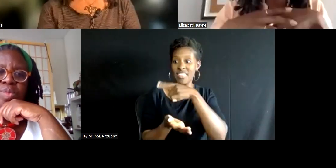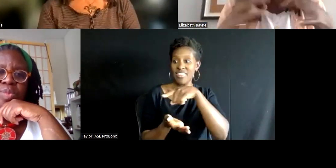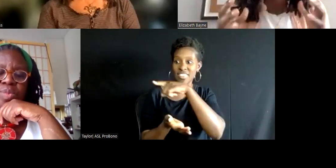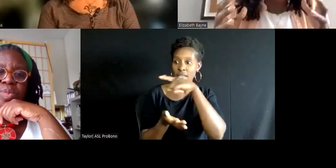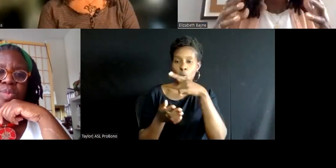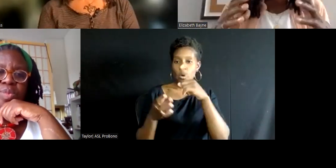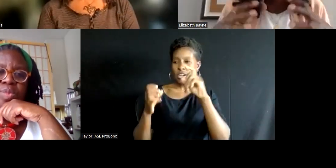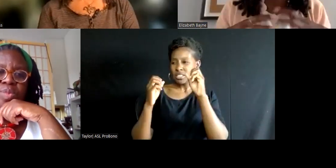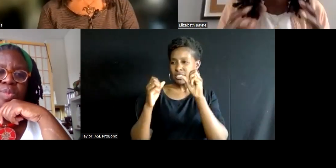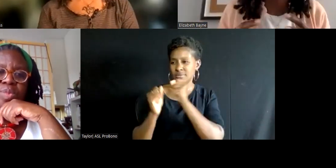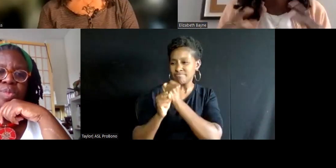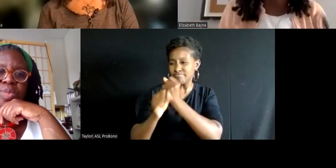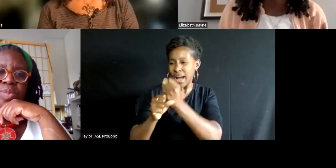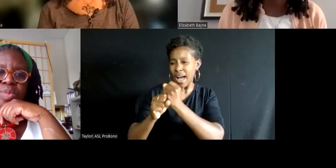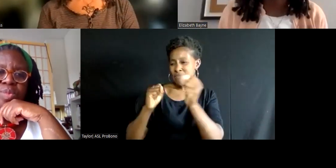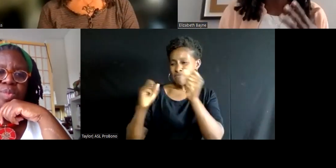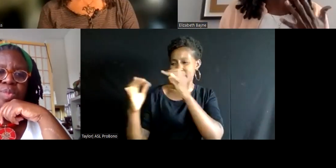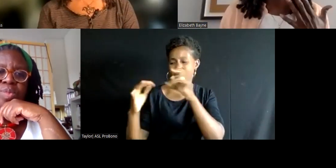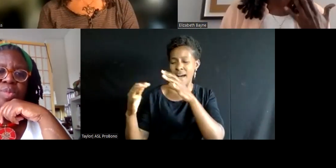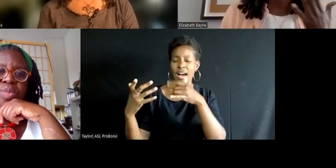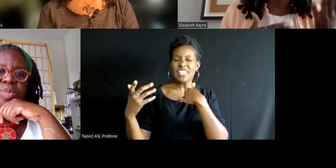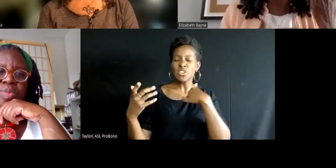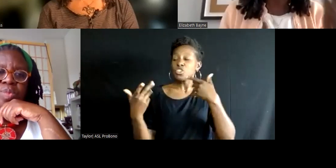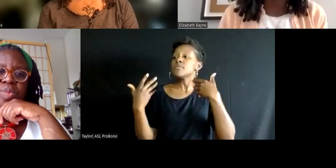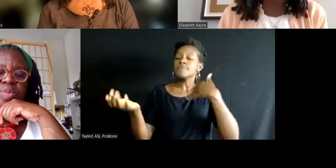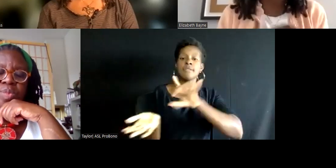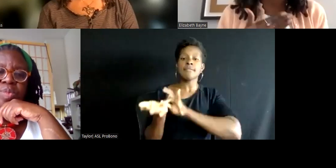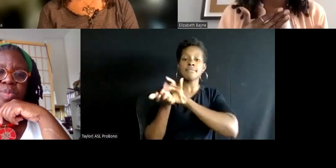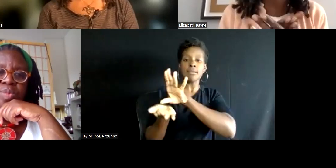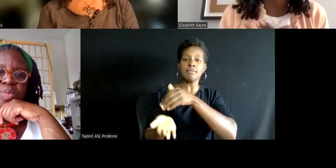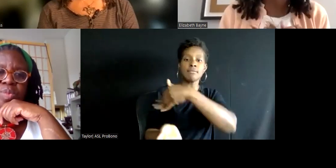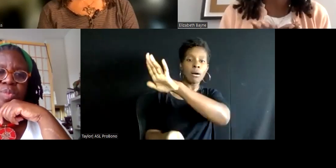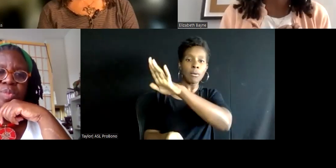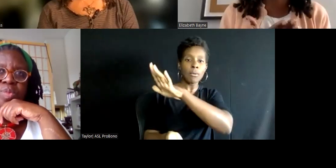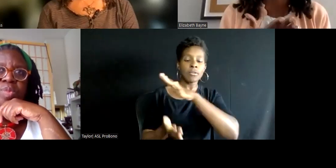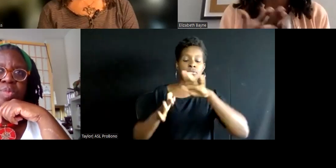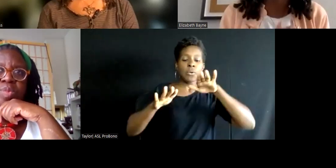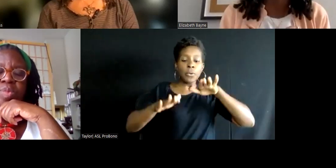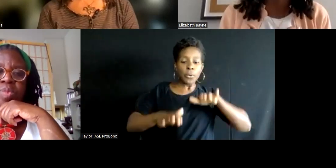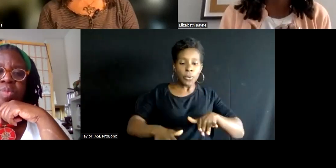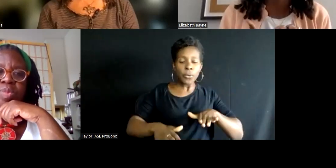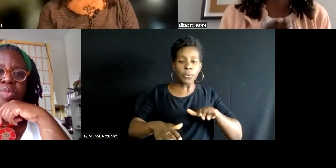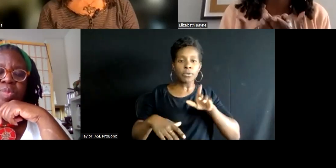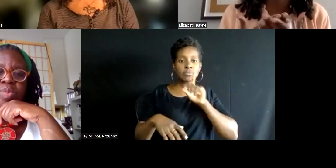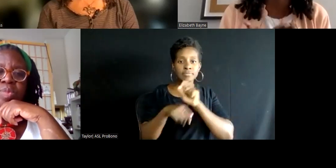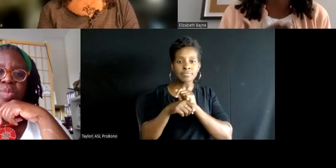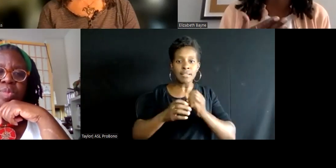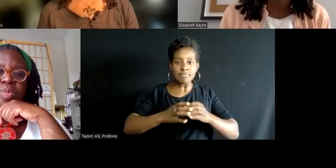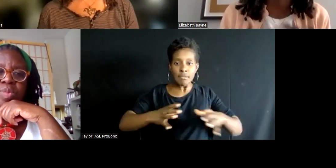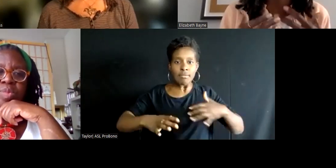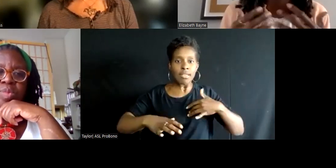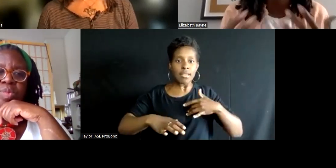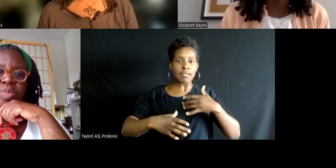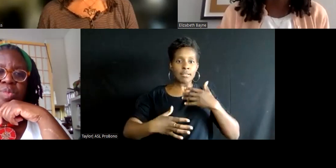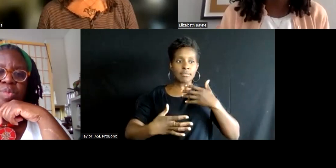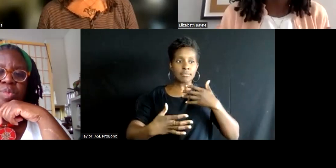and it was preventing her from being able to relax and dilate. And yes, having these conversations, like one of my favorite parts about this film was taking